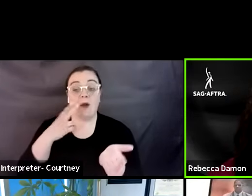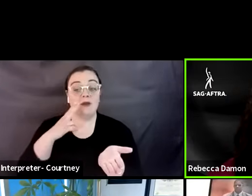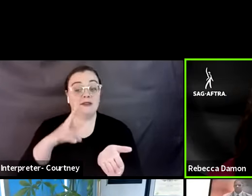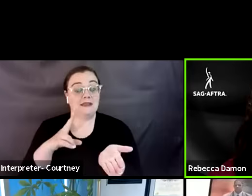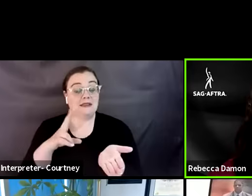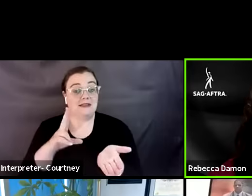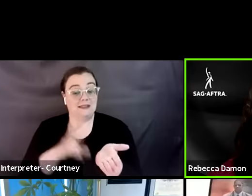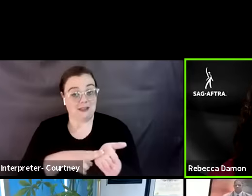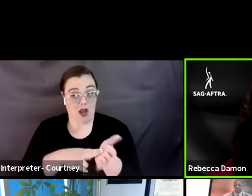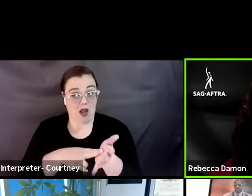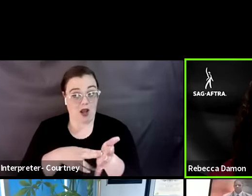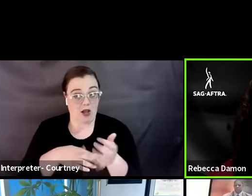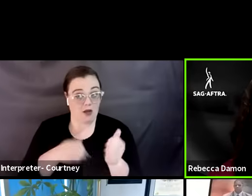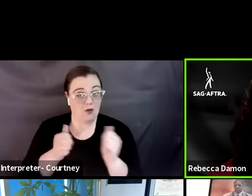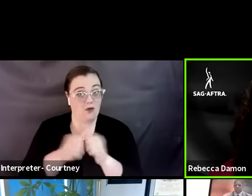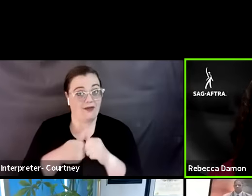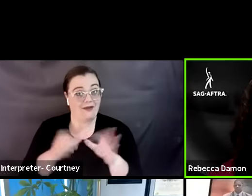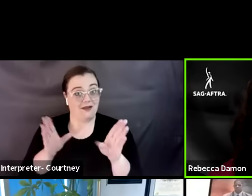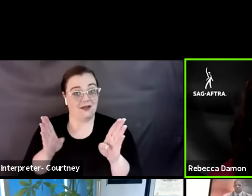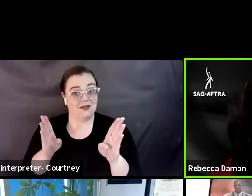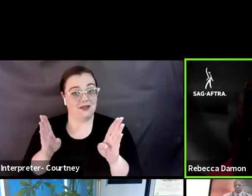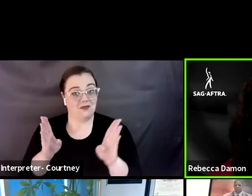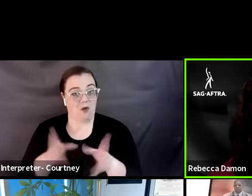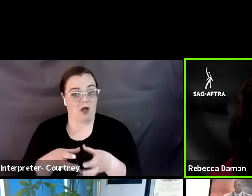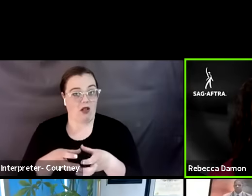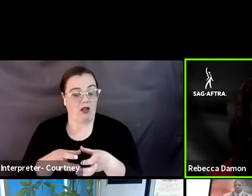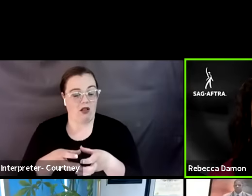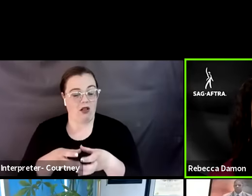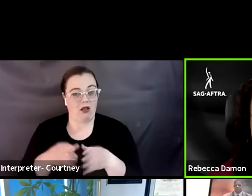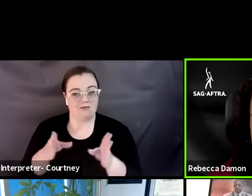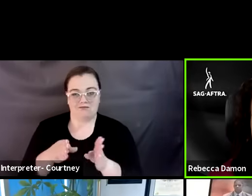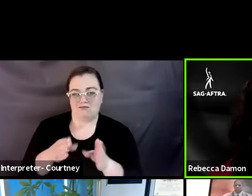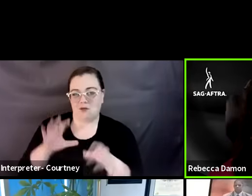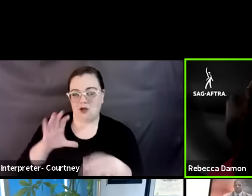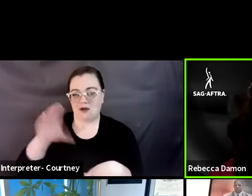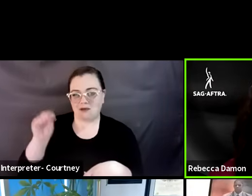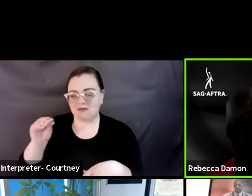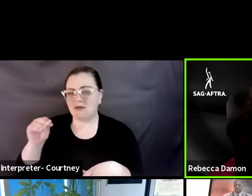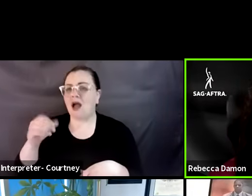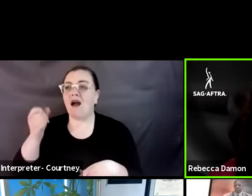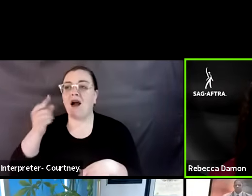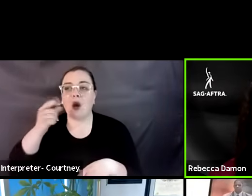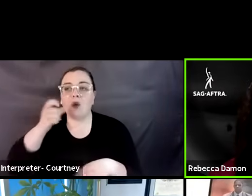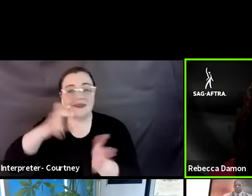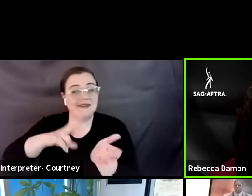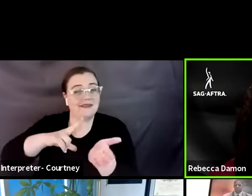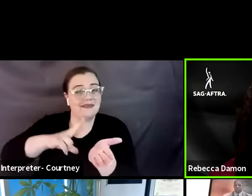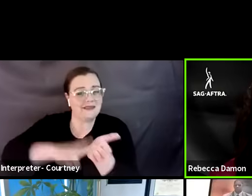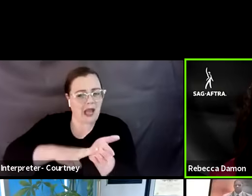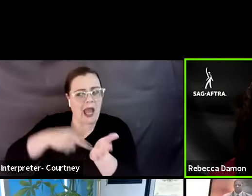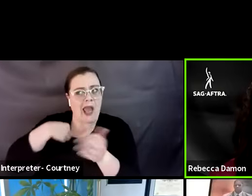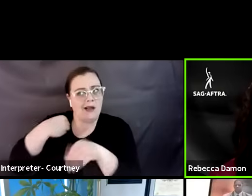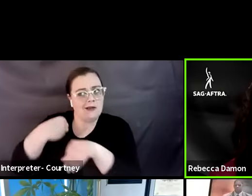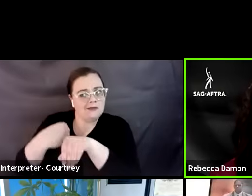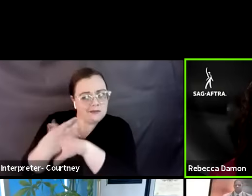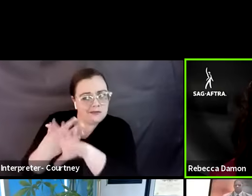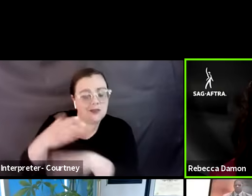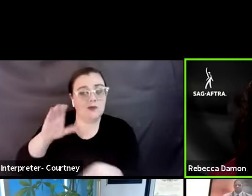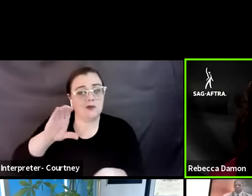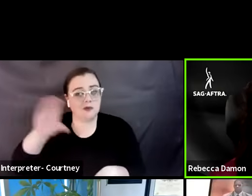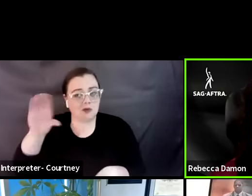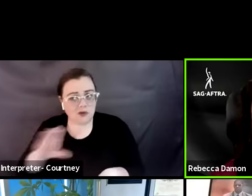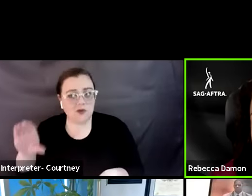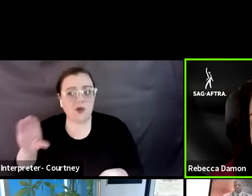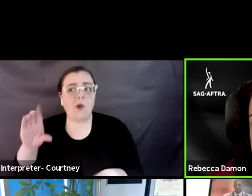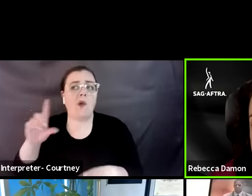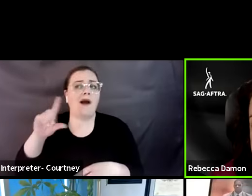agency, except I wasn't signed. They put that in quotes. I'd met with agents over Zoom. My manager knows the agency. They're listed on my IMDb.